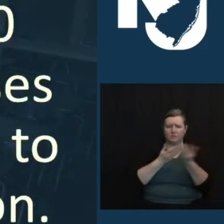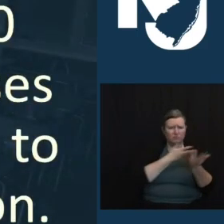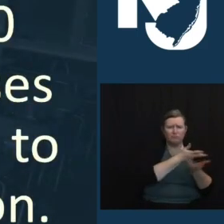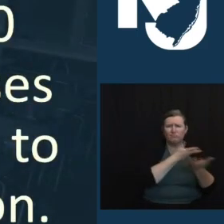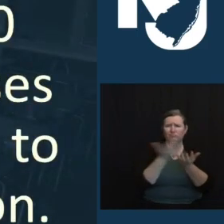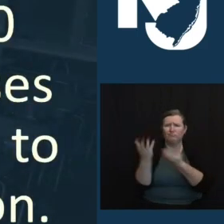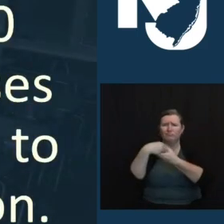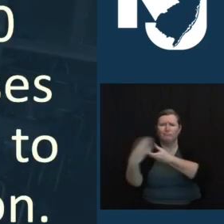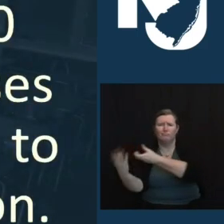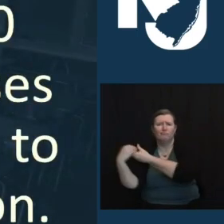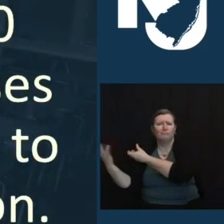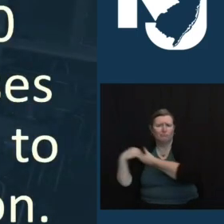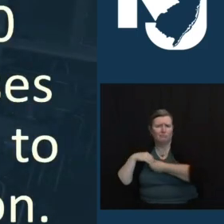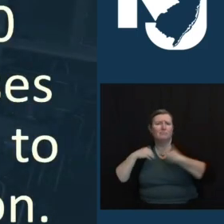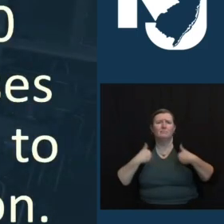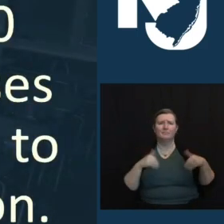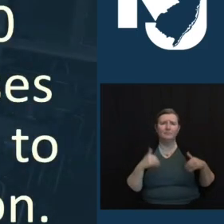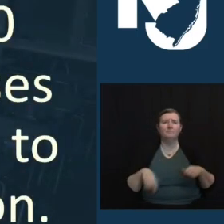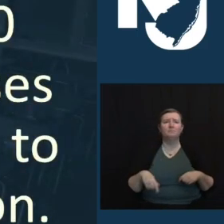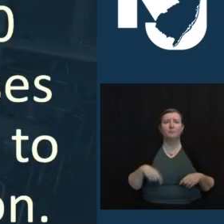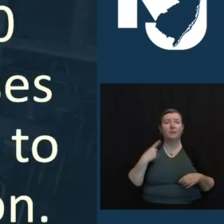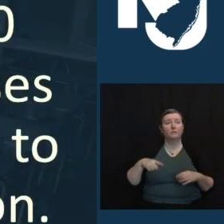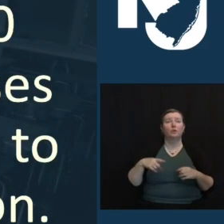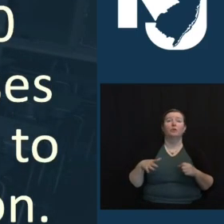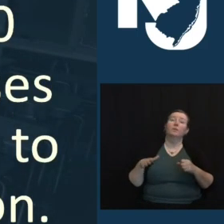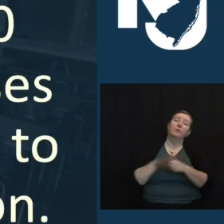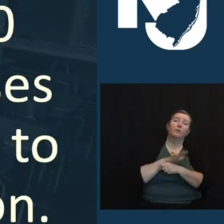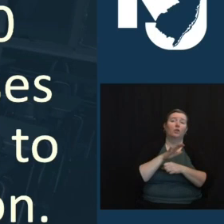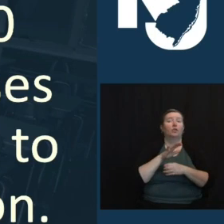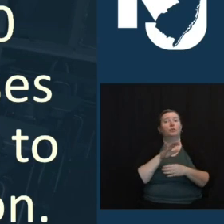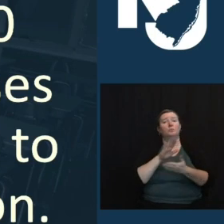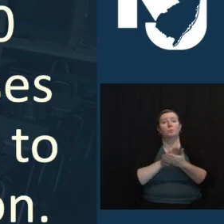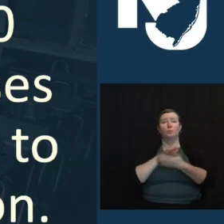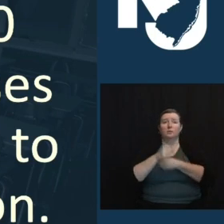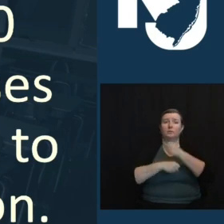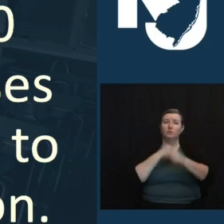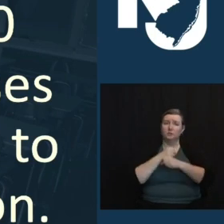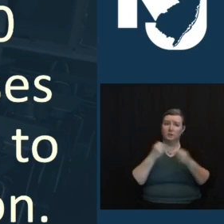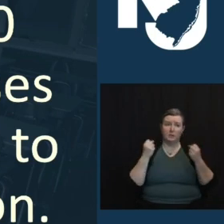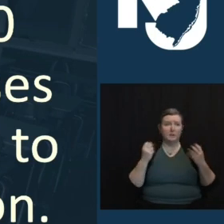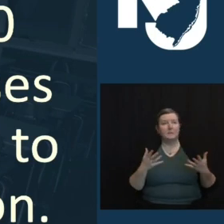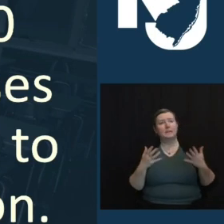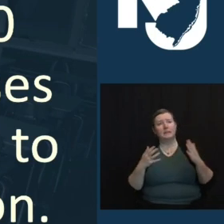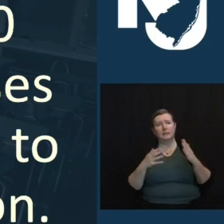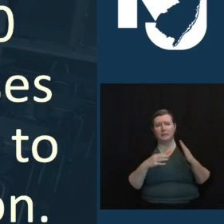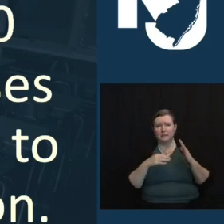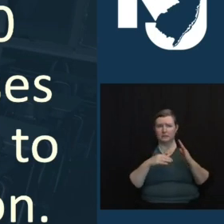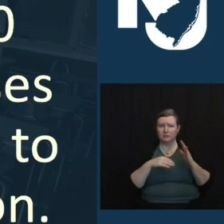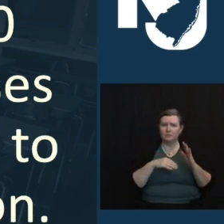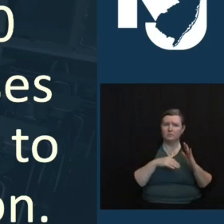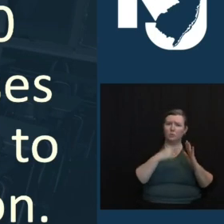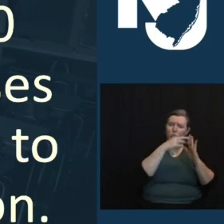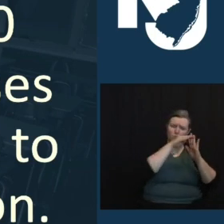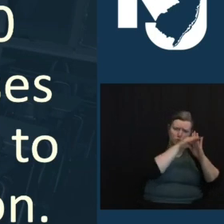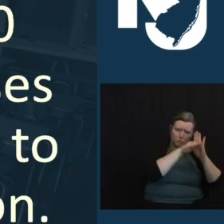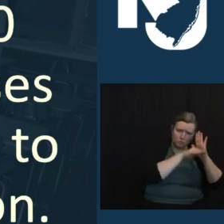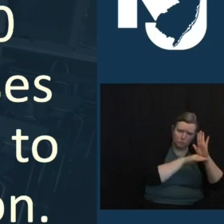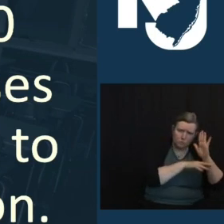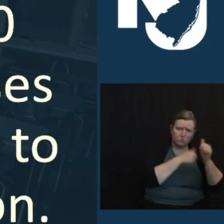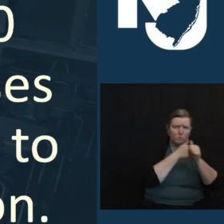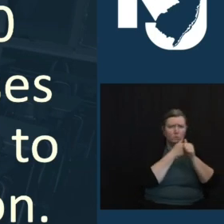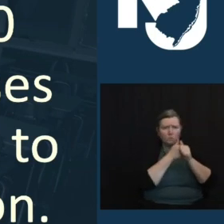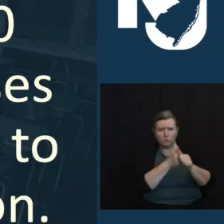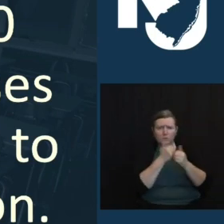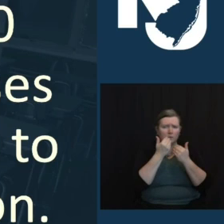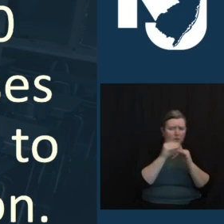place strong health, safety, and reporting protocols to mitigate instances of in-school transmission, and those efforts have